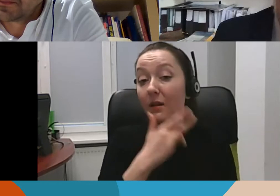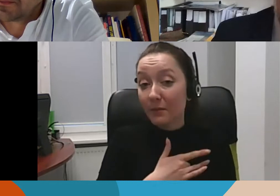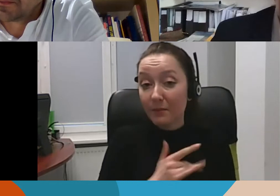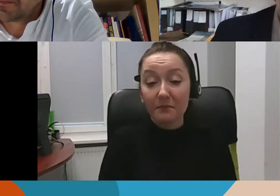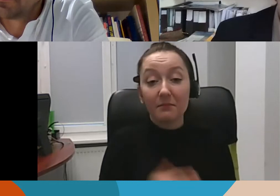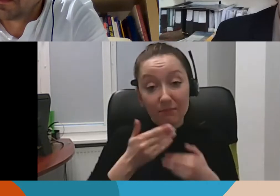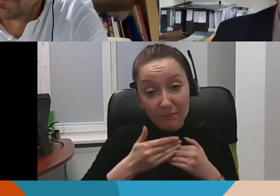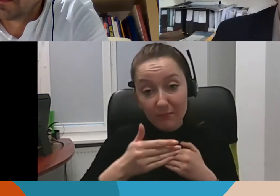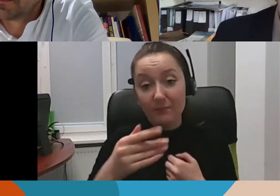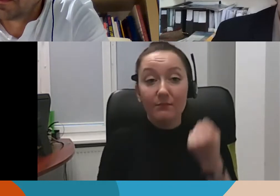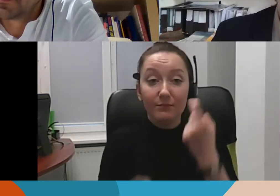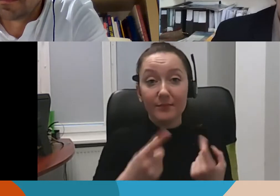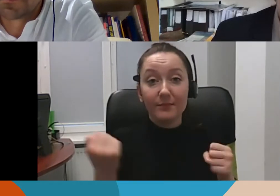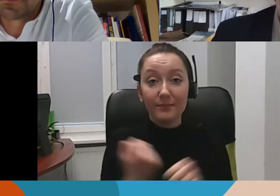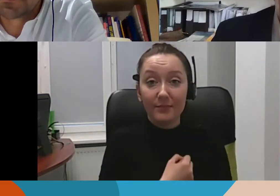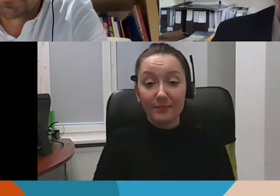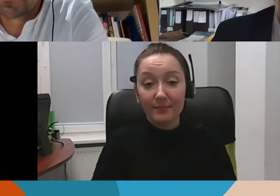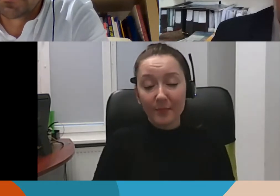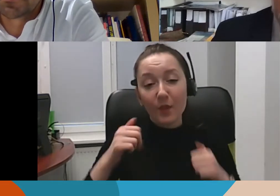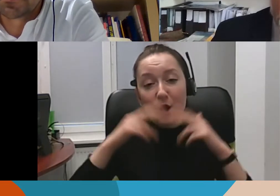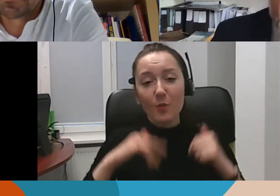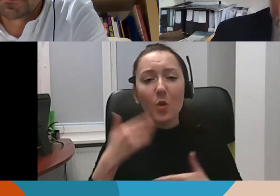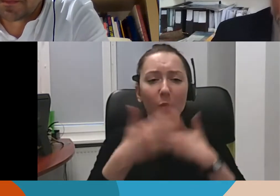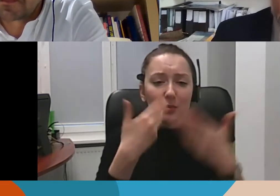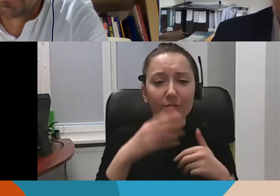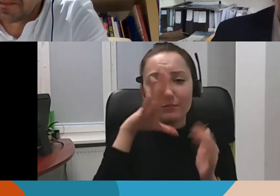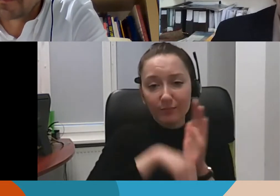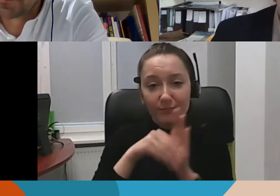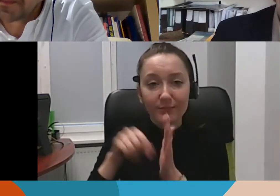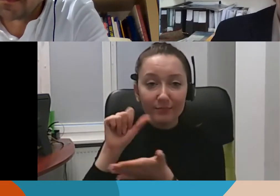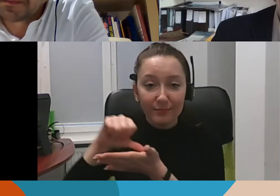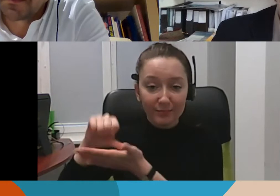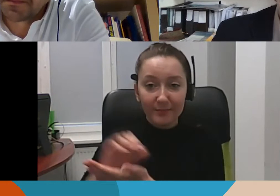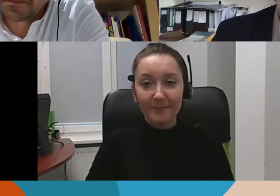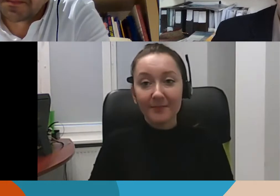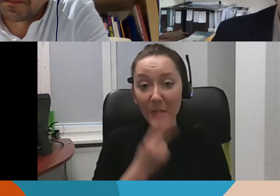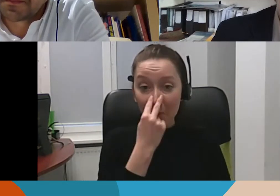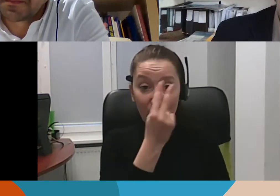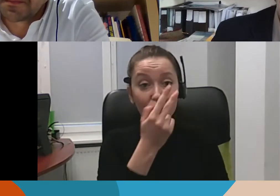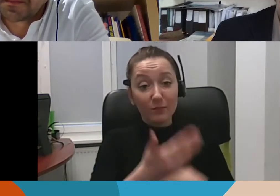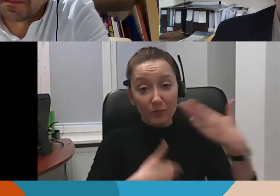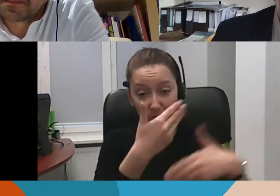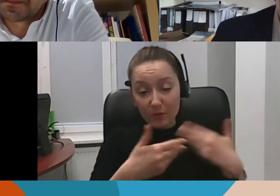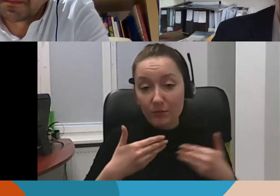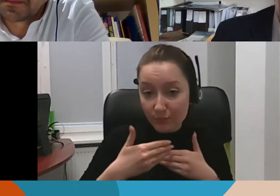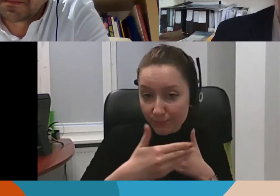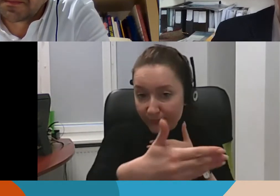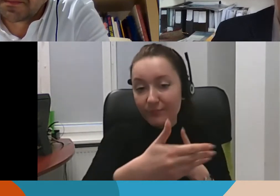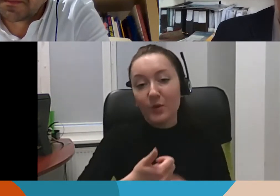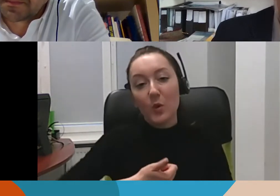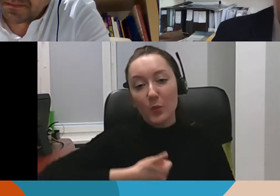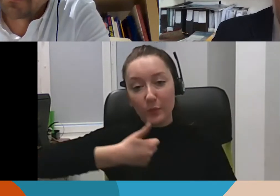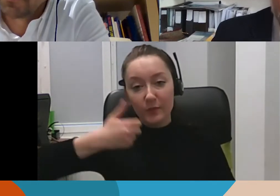procedures. And here I see that the process is advancing. This is a question also of a coordination